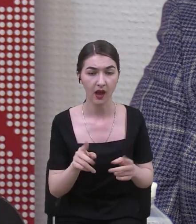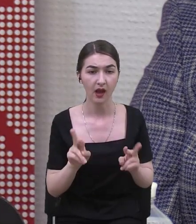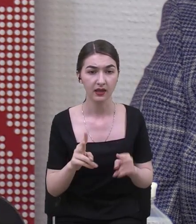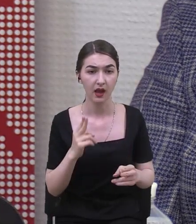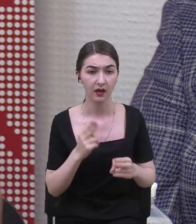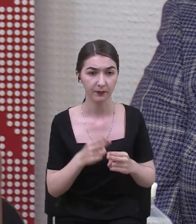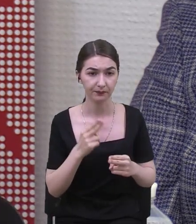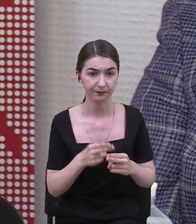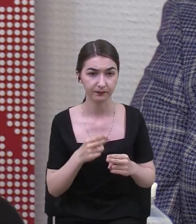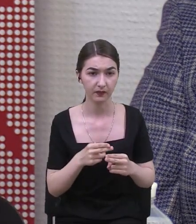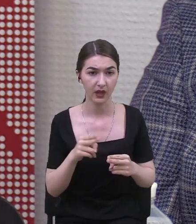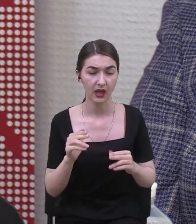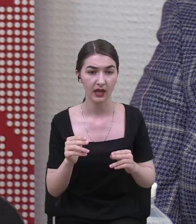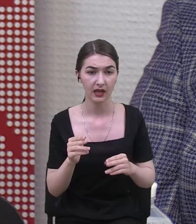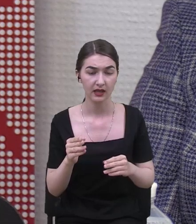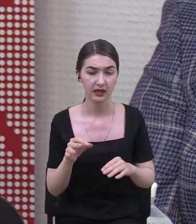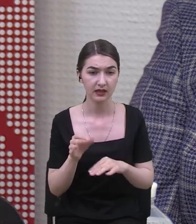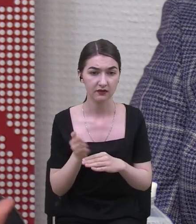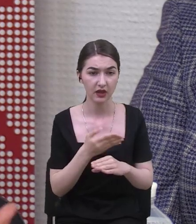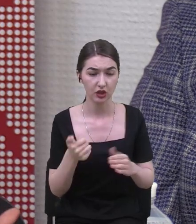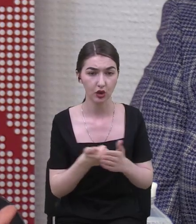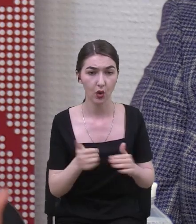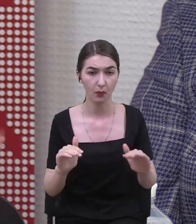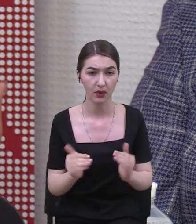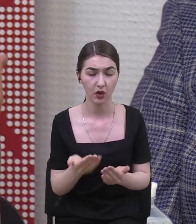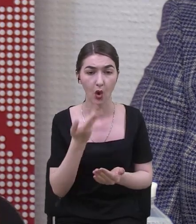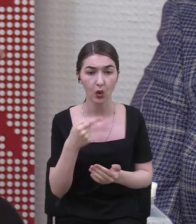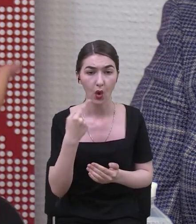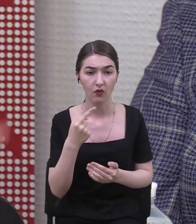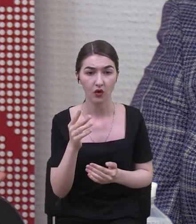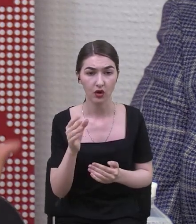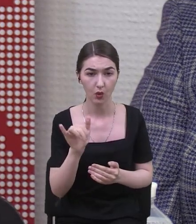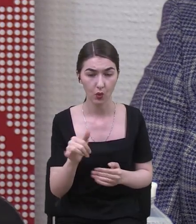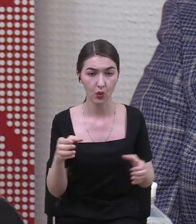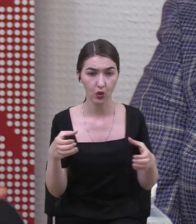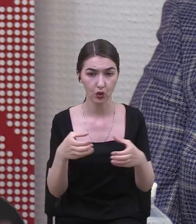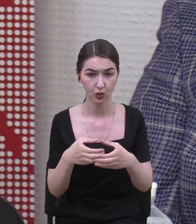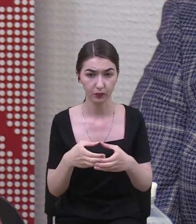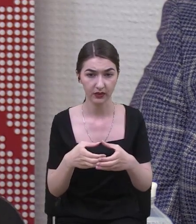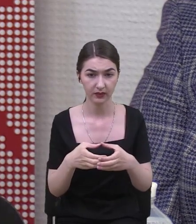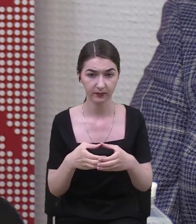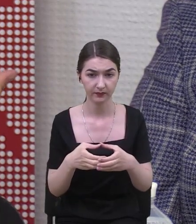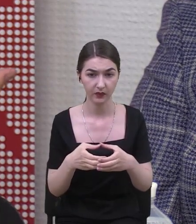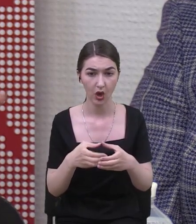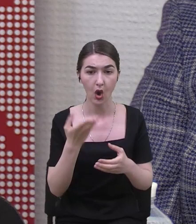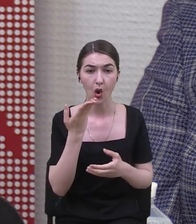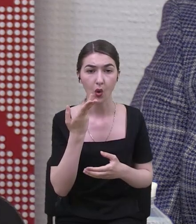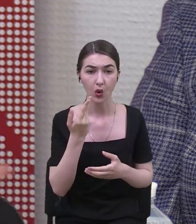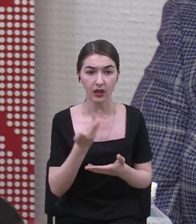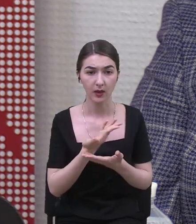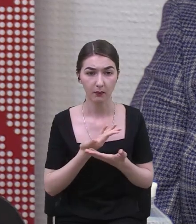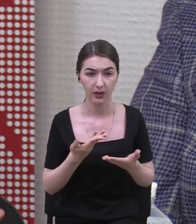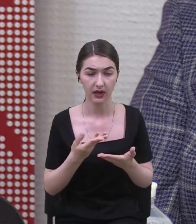talked about in the group of focusing on decreasing stigma, we need to ask ourselves, how do